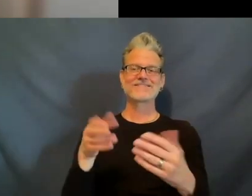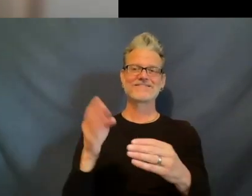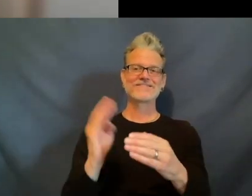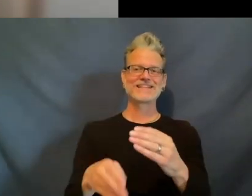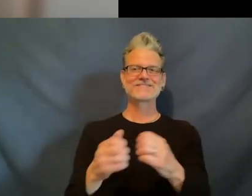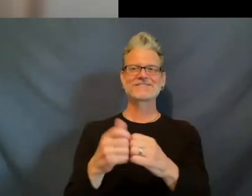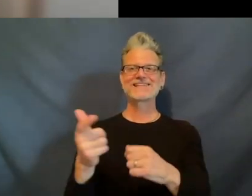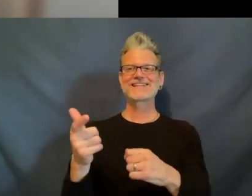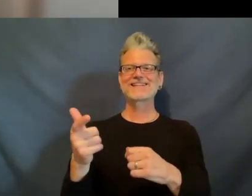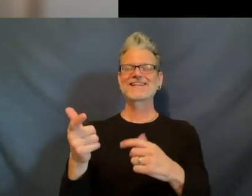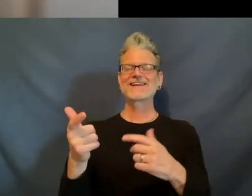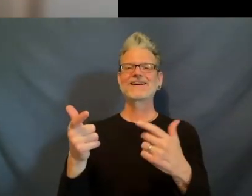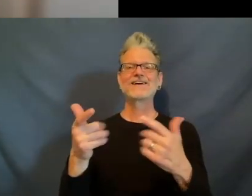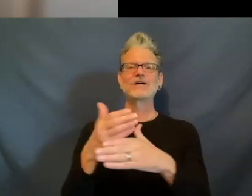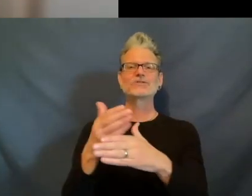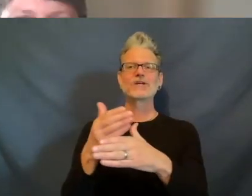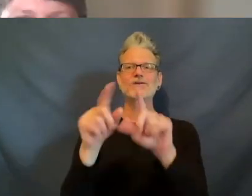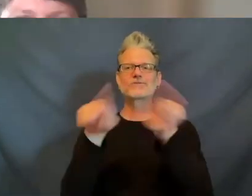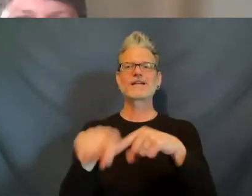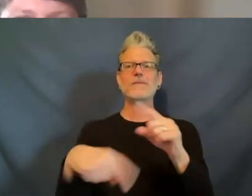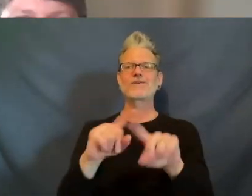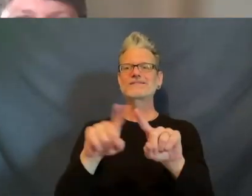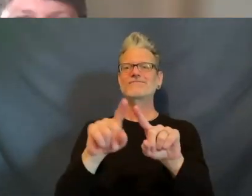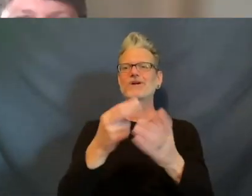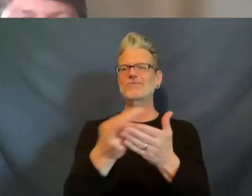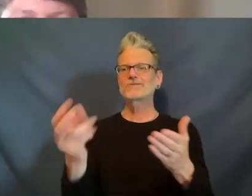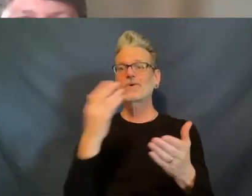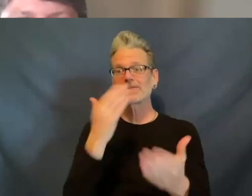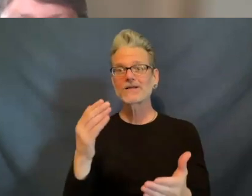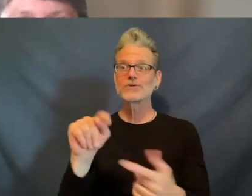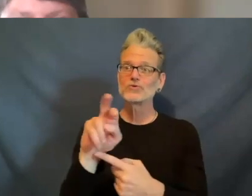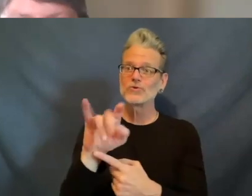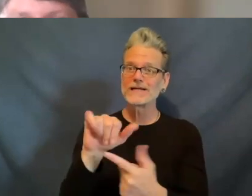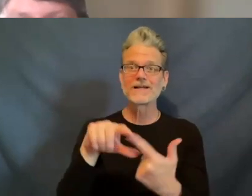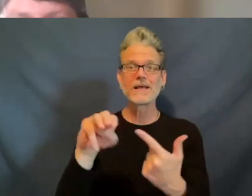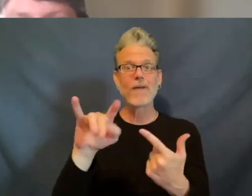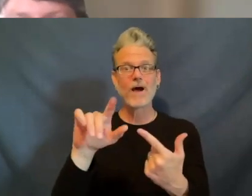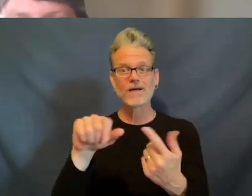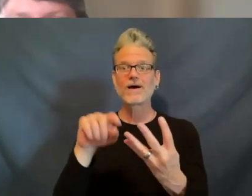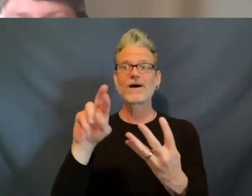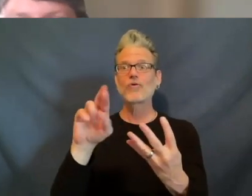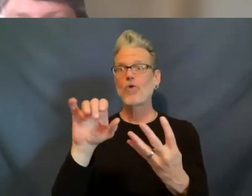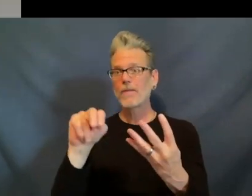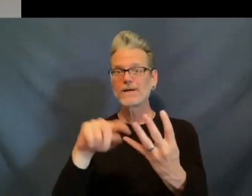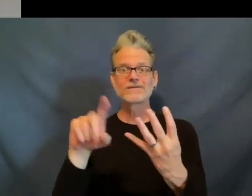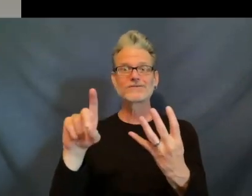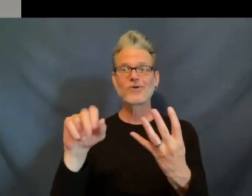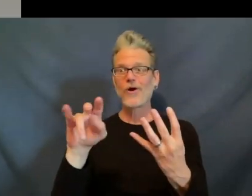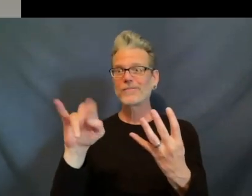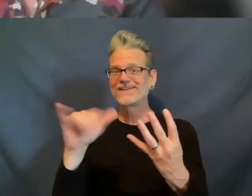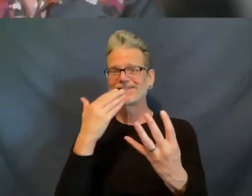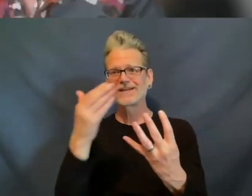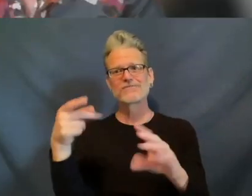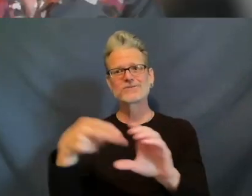share screen on some of the resources. Thank you so much, Trinity, Monica, Robin. and Darby for joining on for this